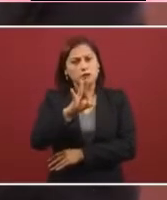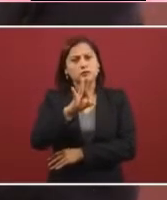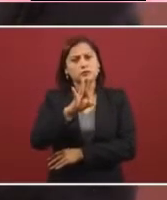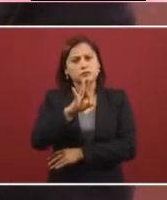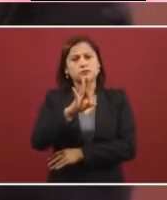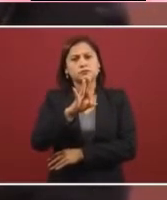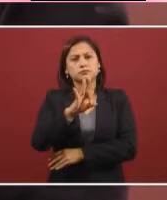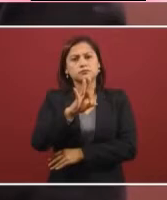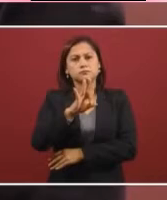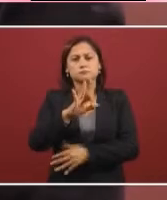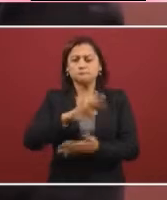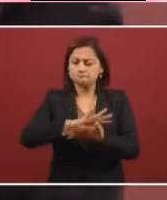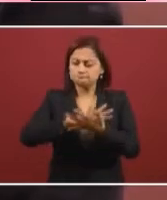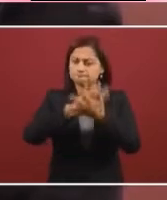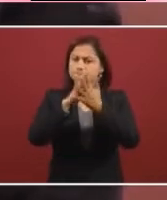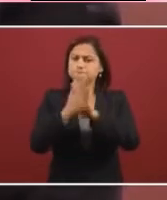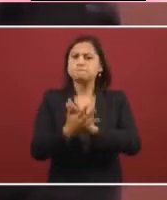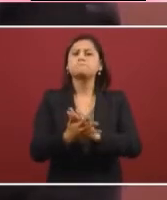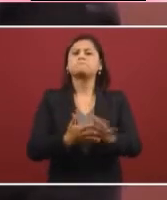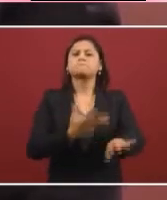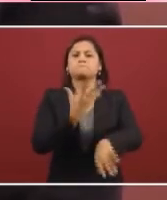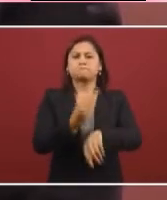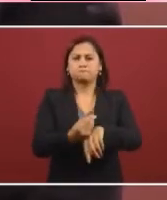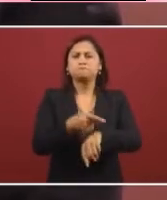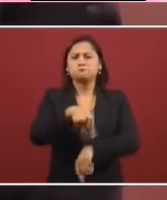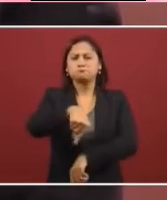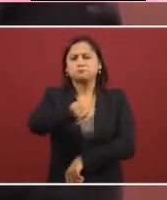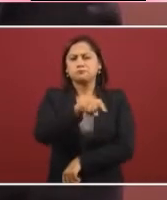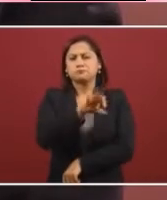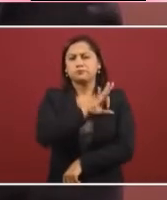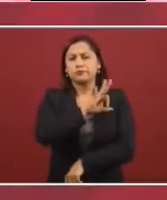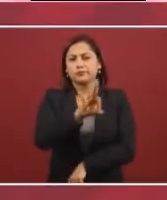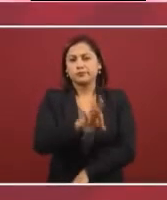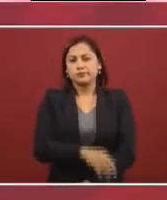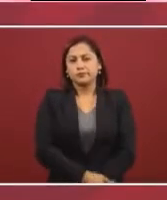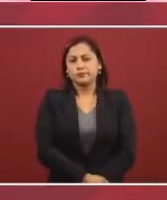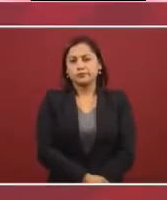take forth the renovation of this power,